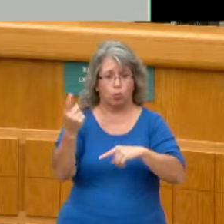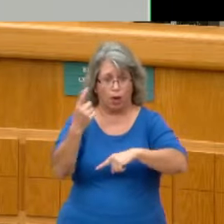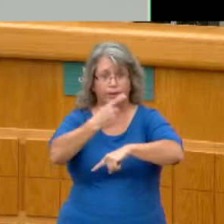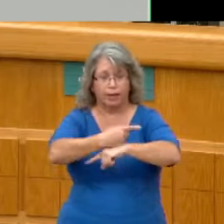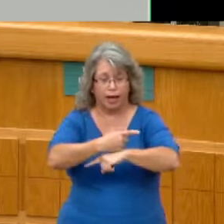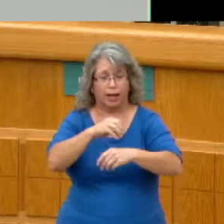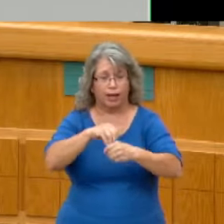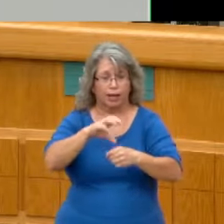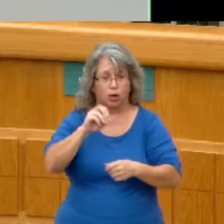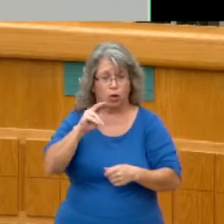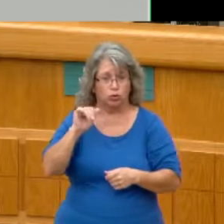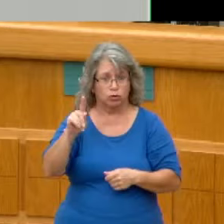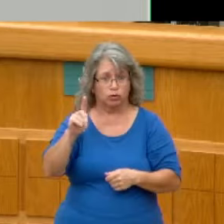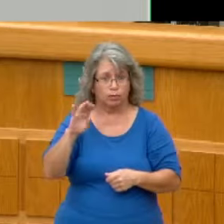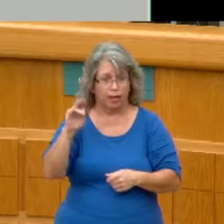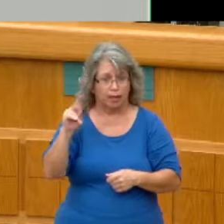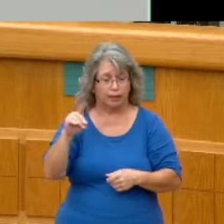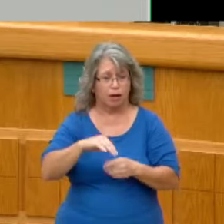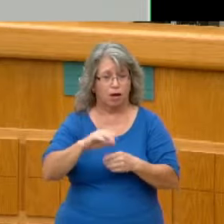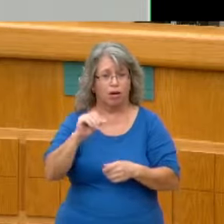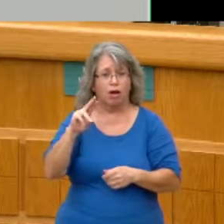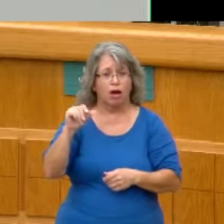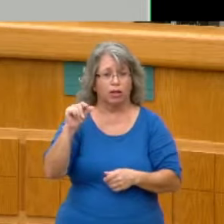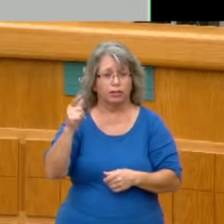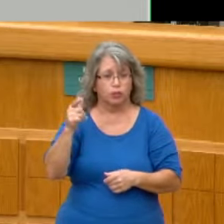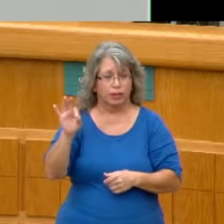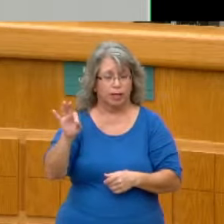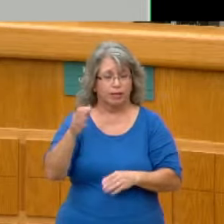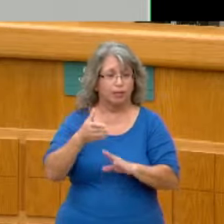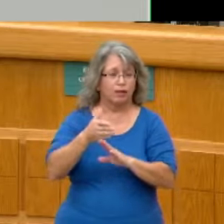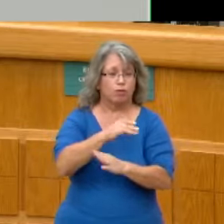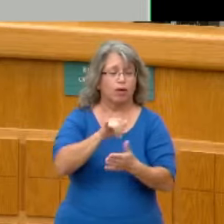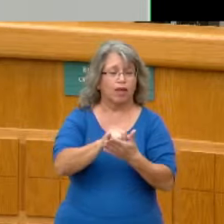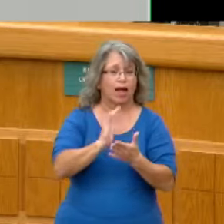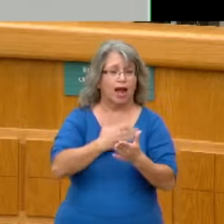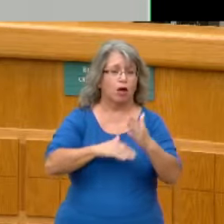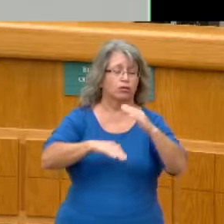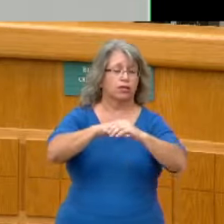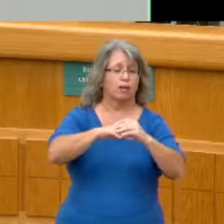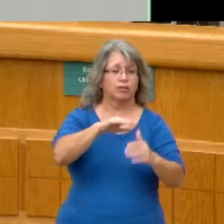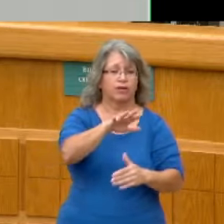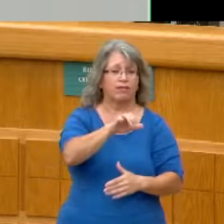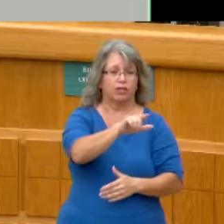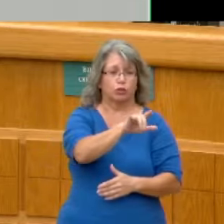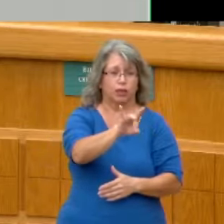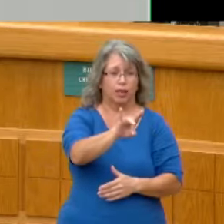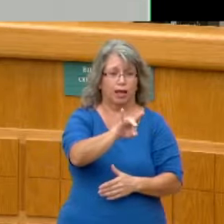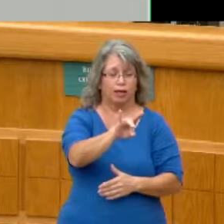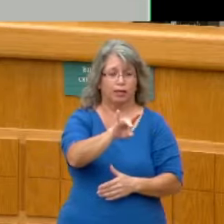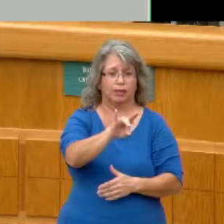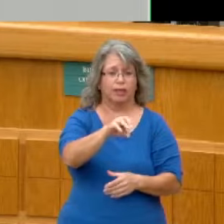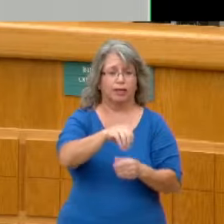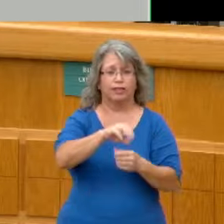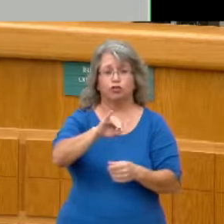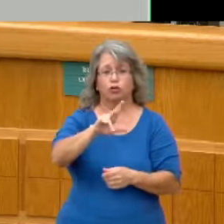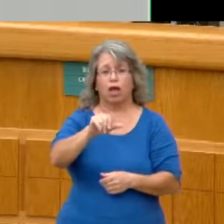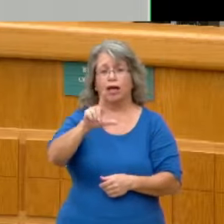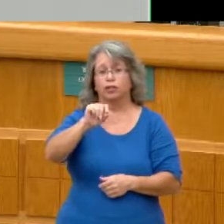that occurred on August 29th. The previous high was 528 in July 22nd of